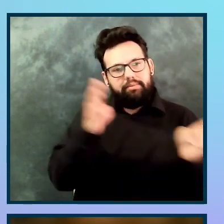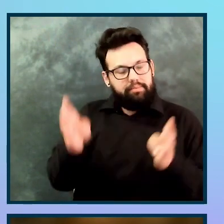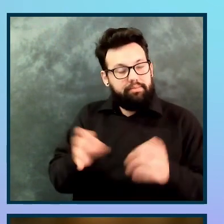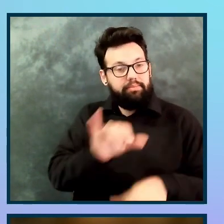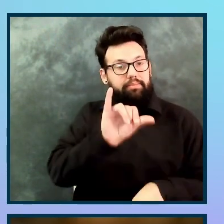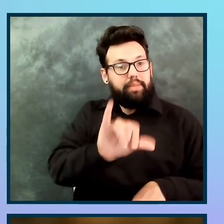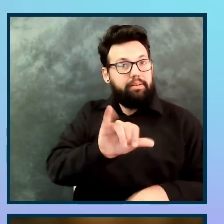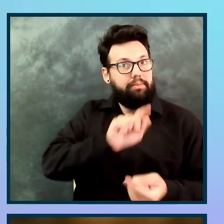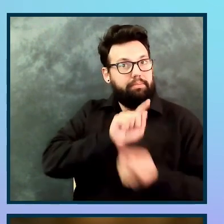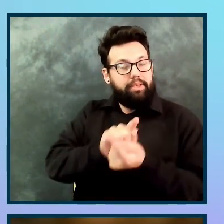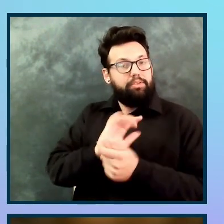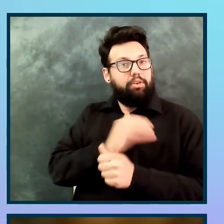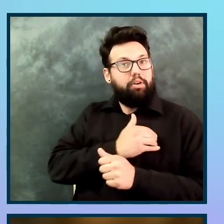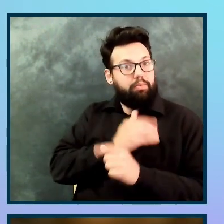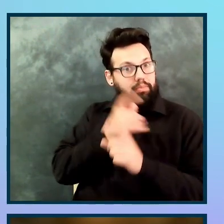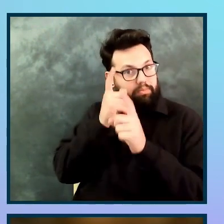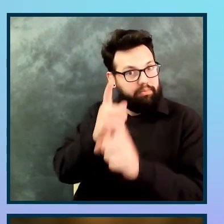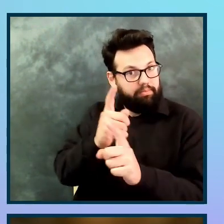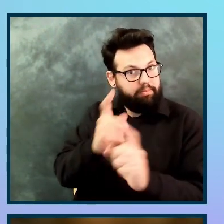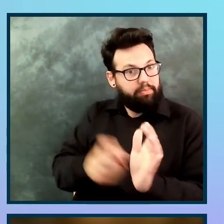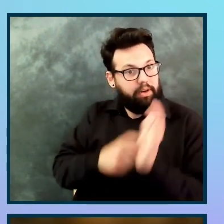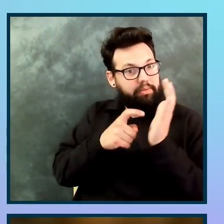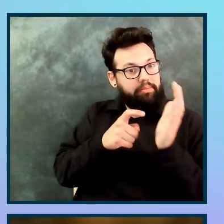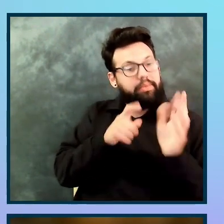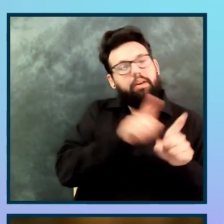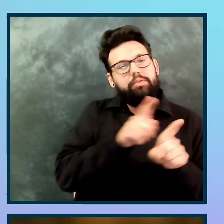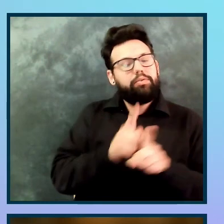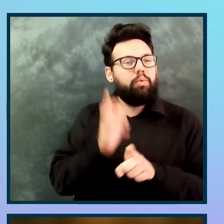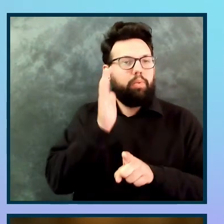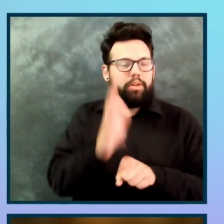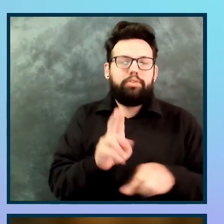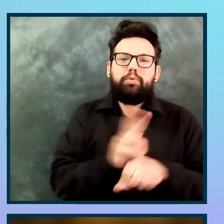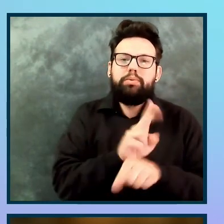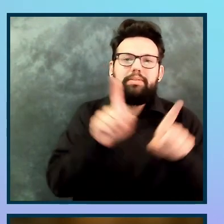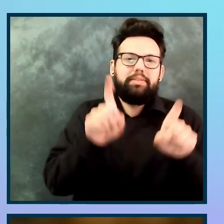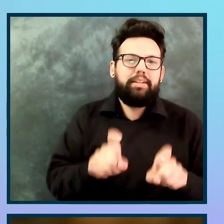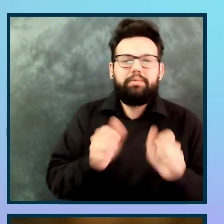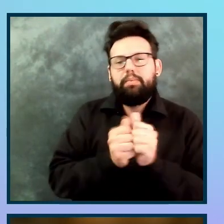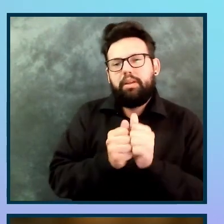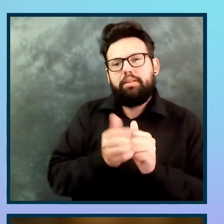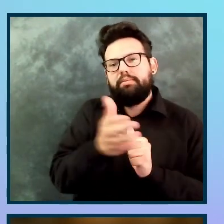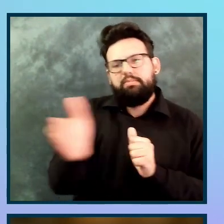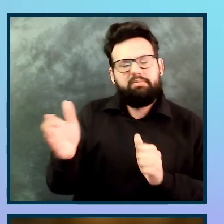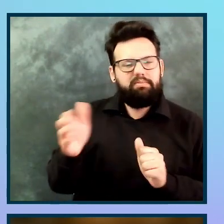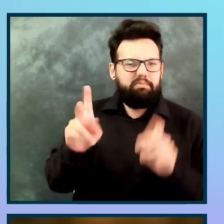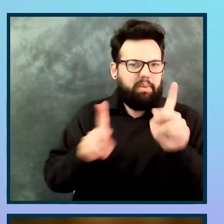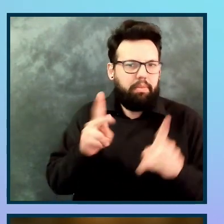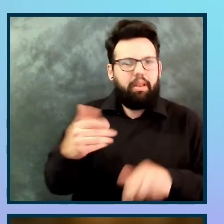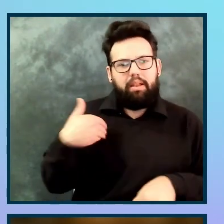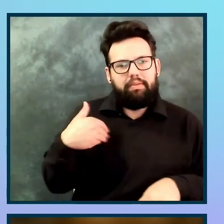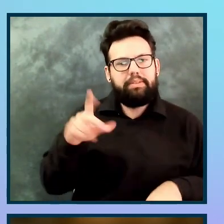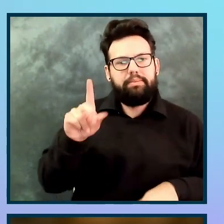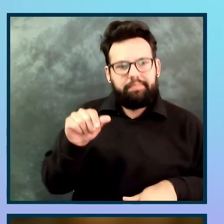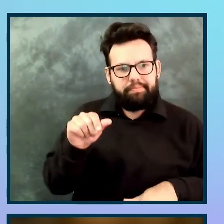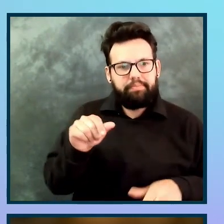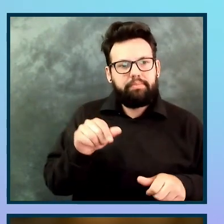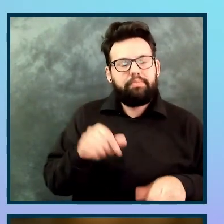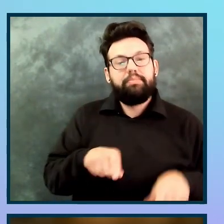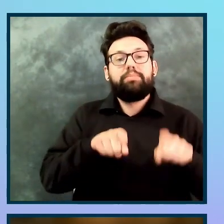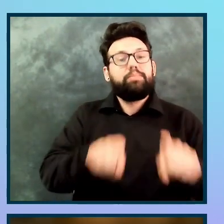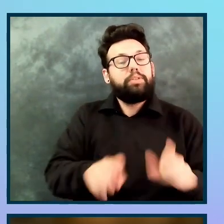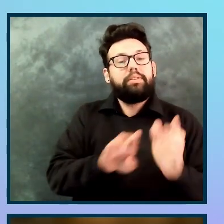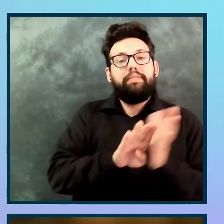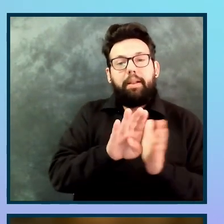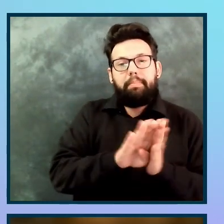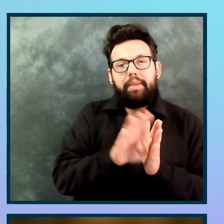requirements. And we're going to do even further user testing with members of the disabled community. In our development stage, we do things like we're going to